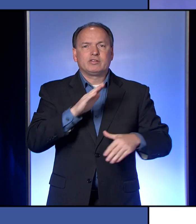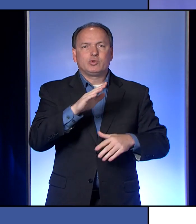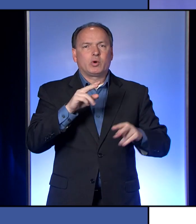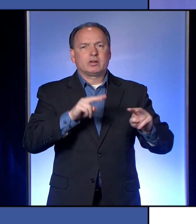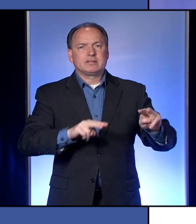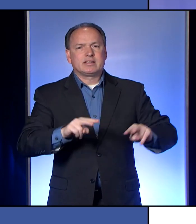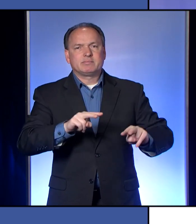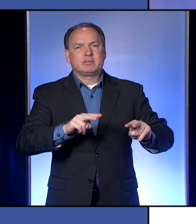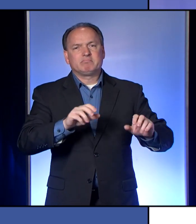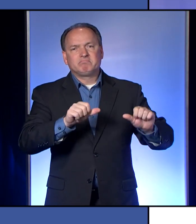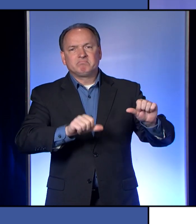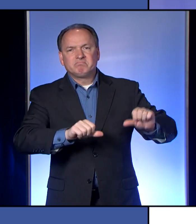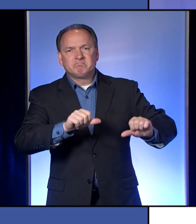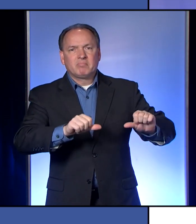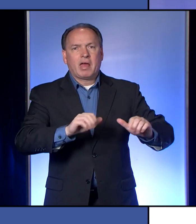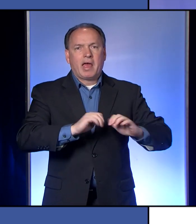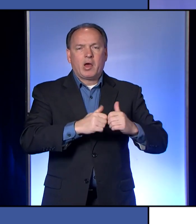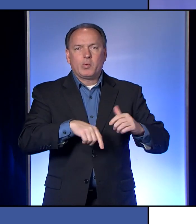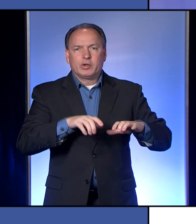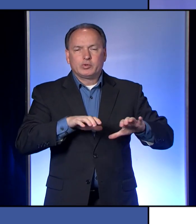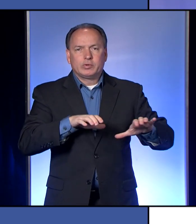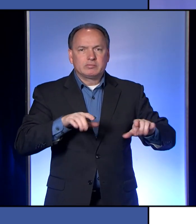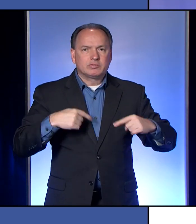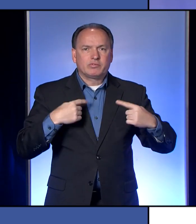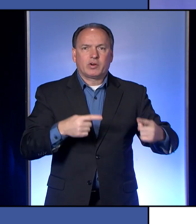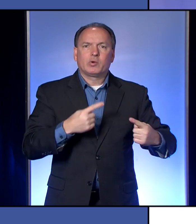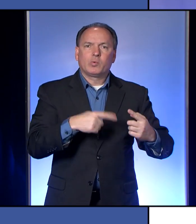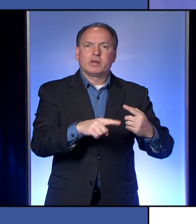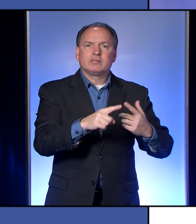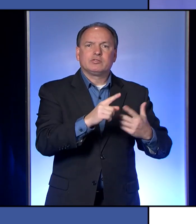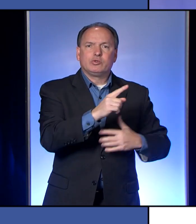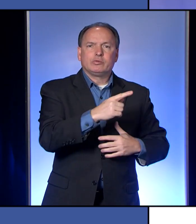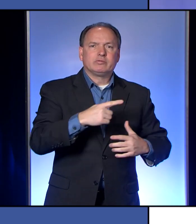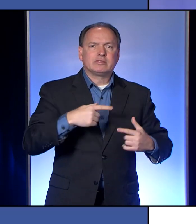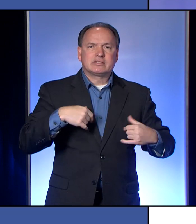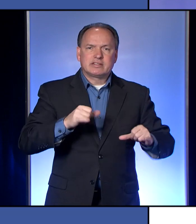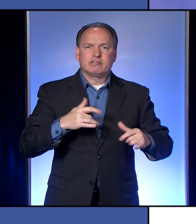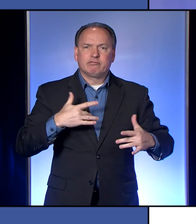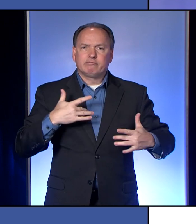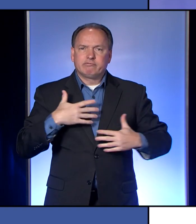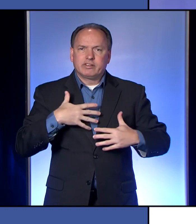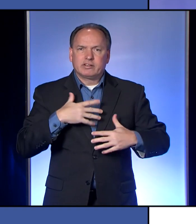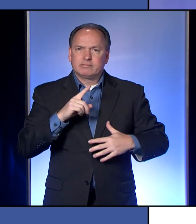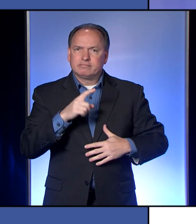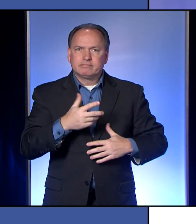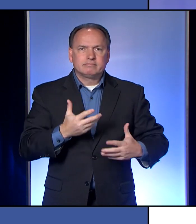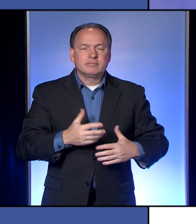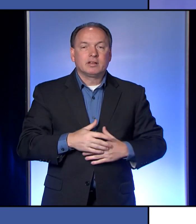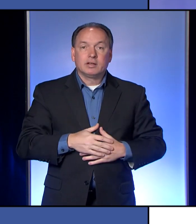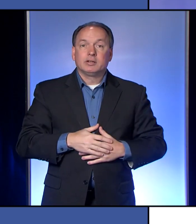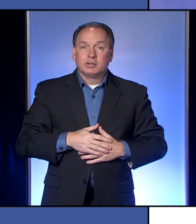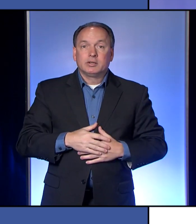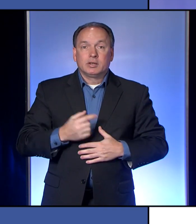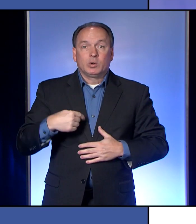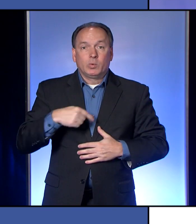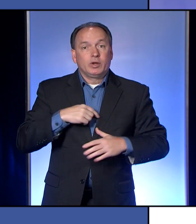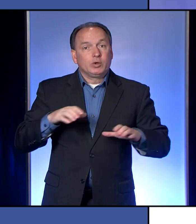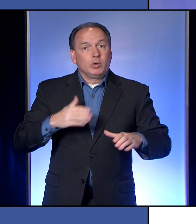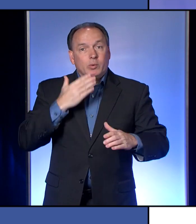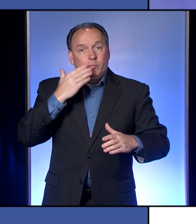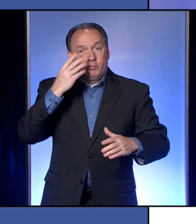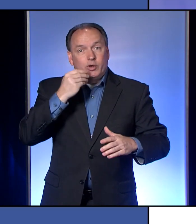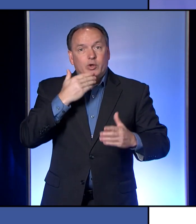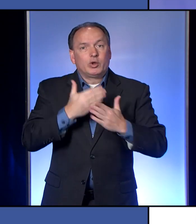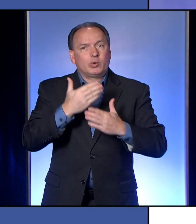of how we're doing so far, and what fears still linger? Well, I think we're actually doing pretty good. We had those two